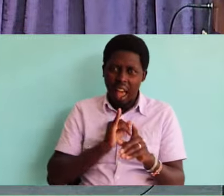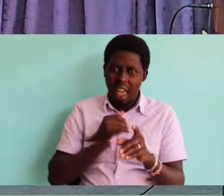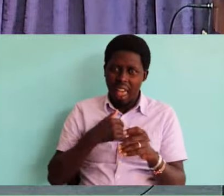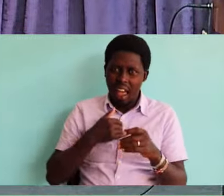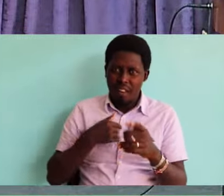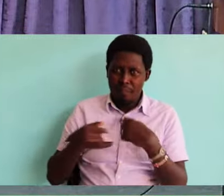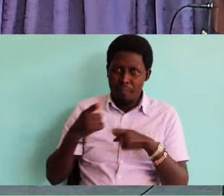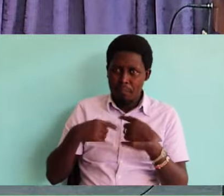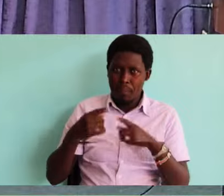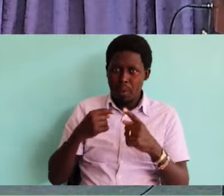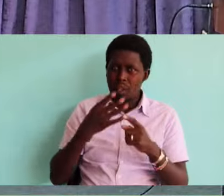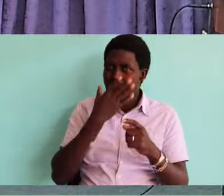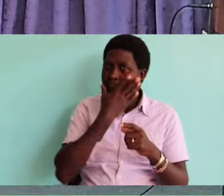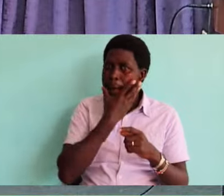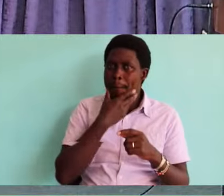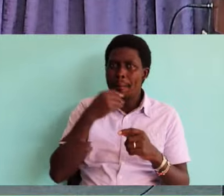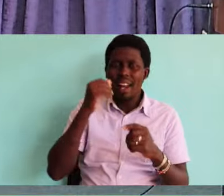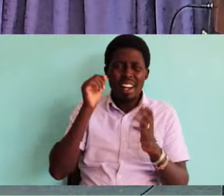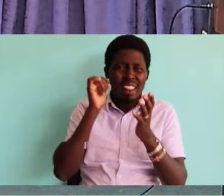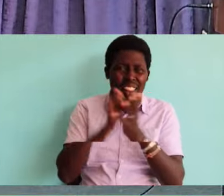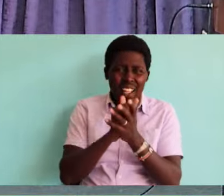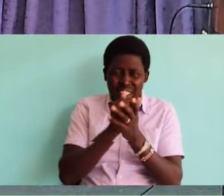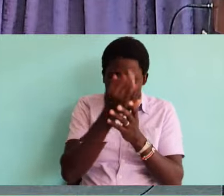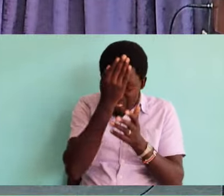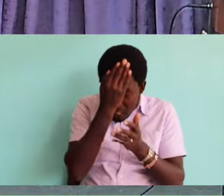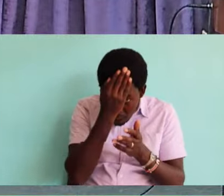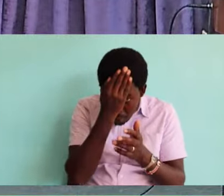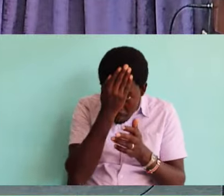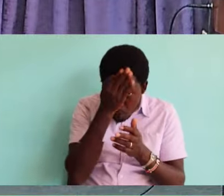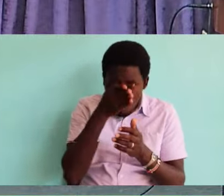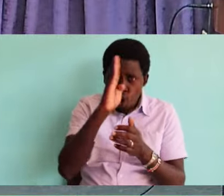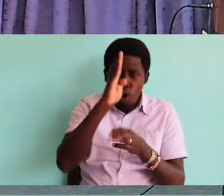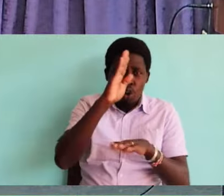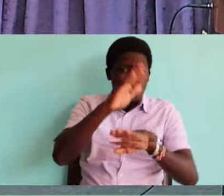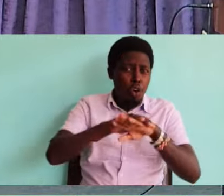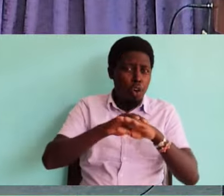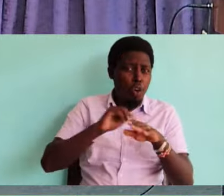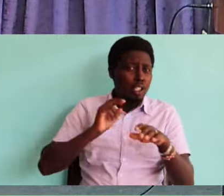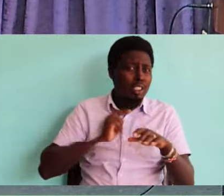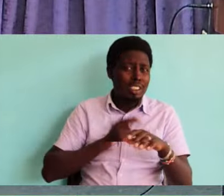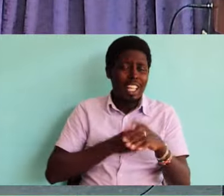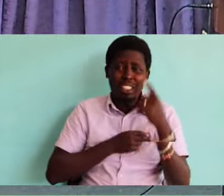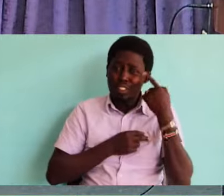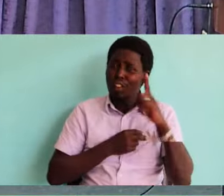man." And that is the humility God is calling us